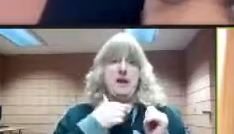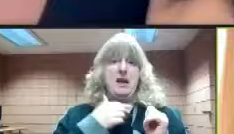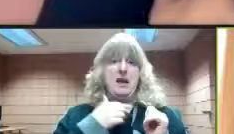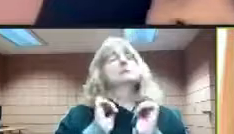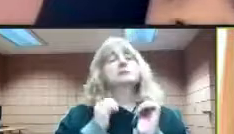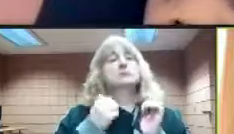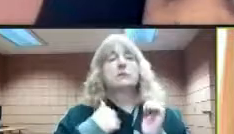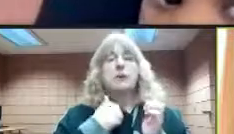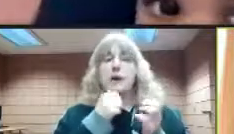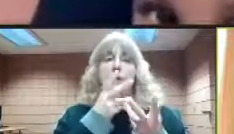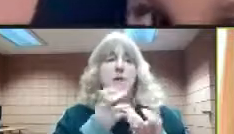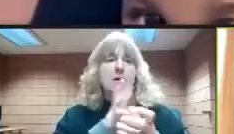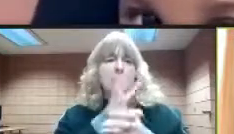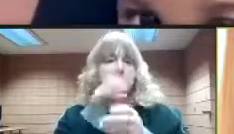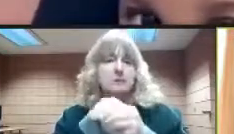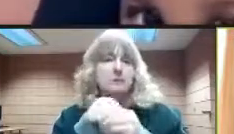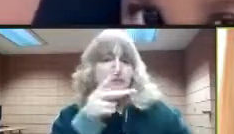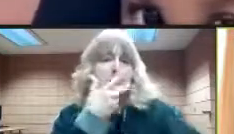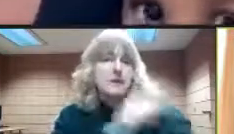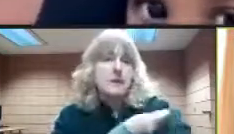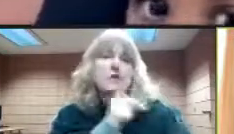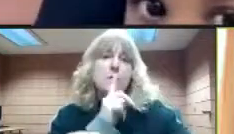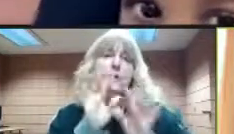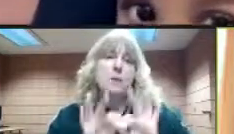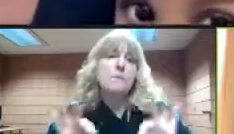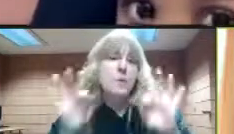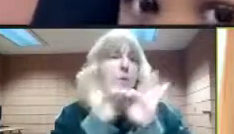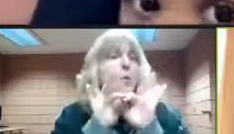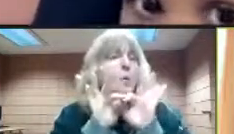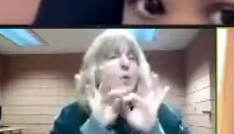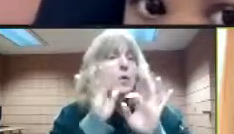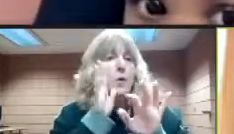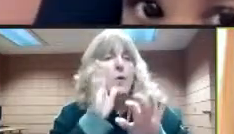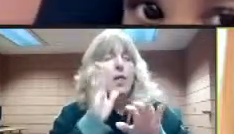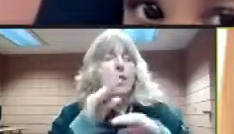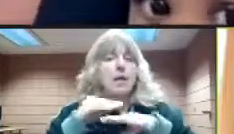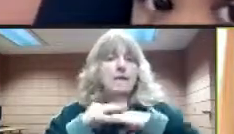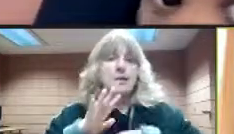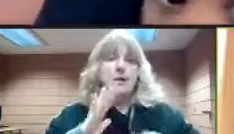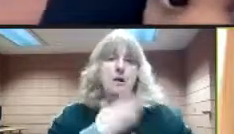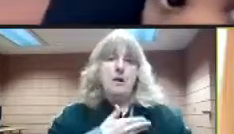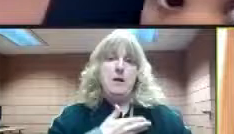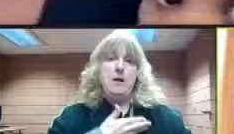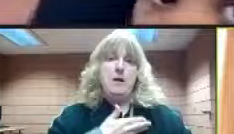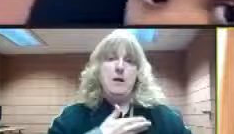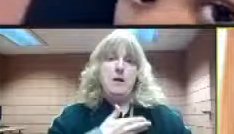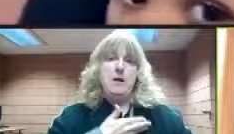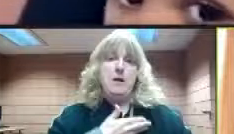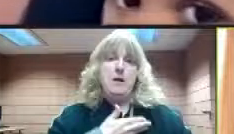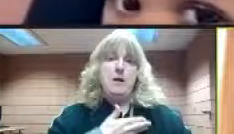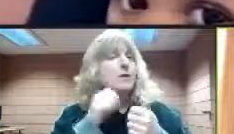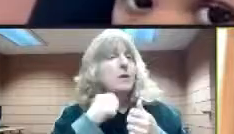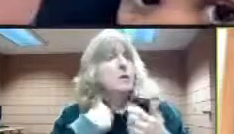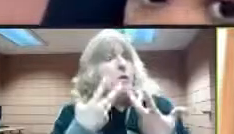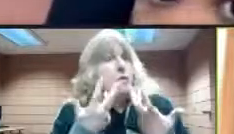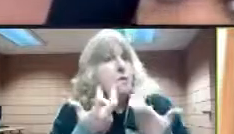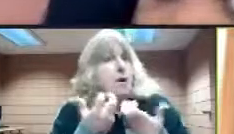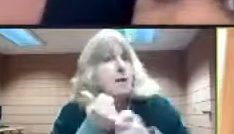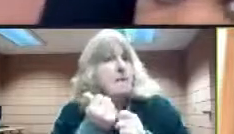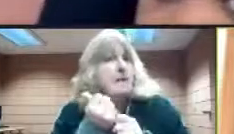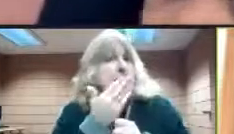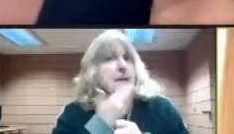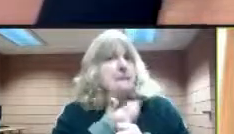know how that can impact our lifestyles so that we can make the best informed decision possible during